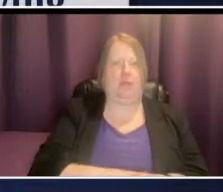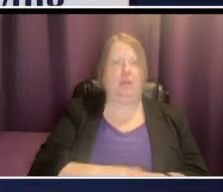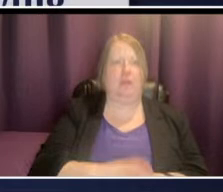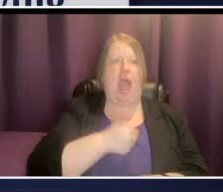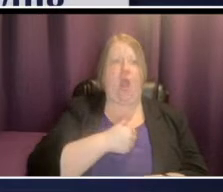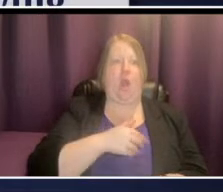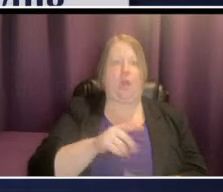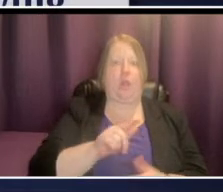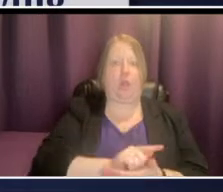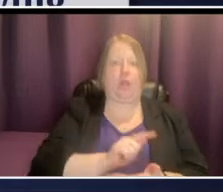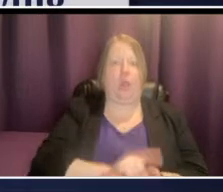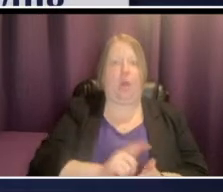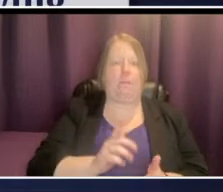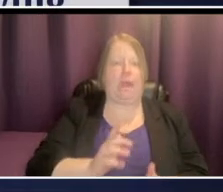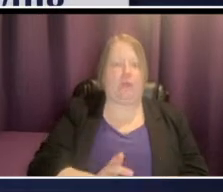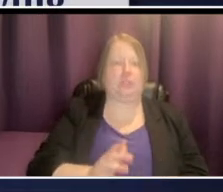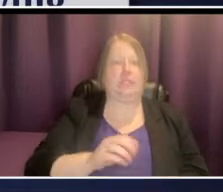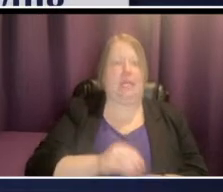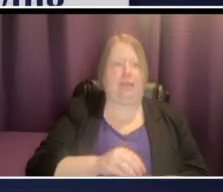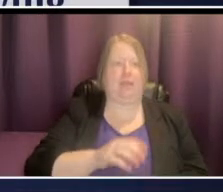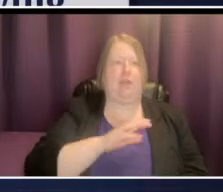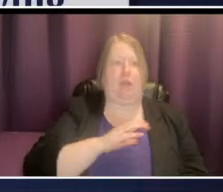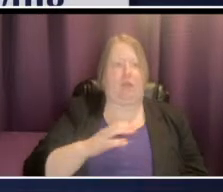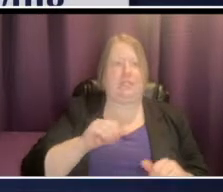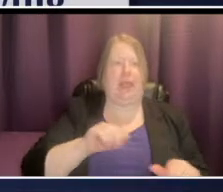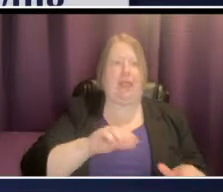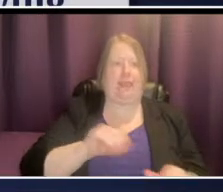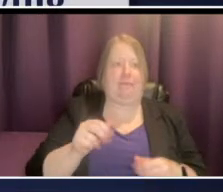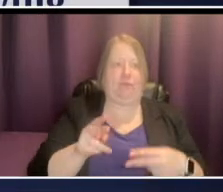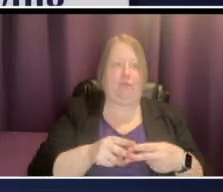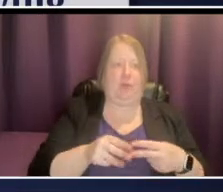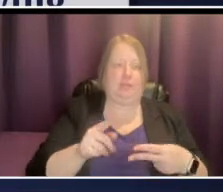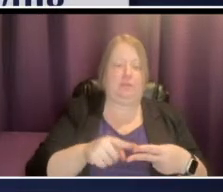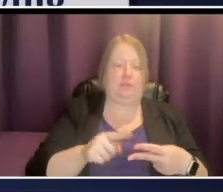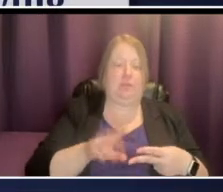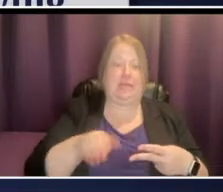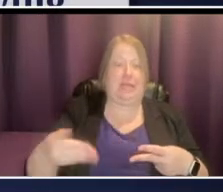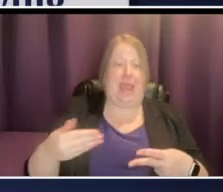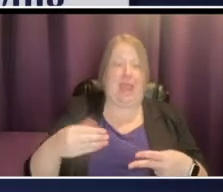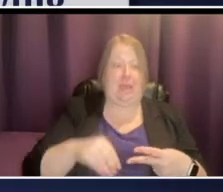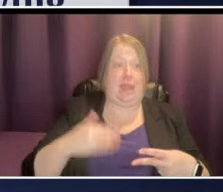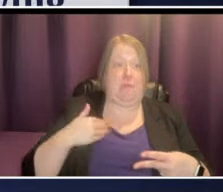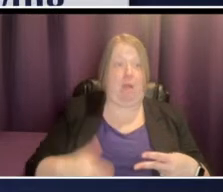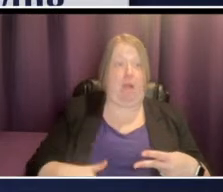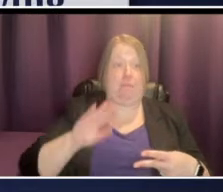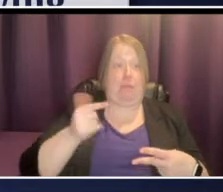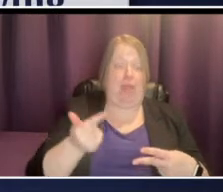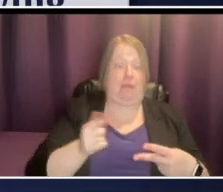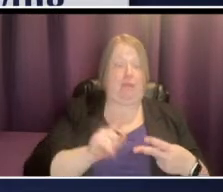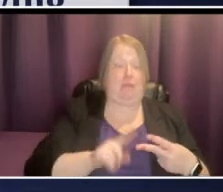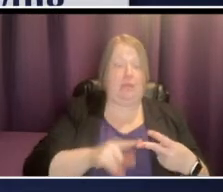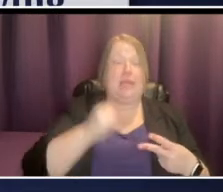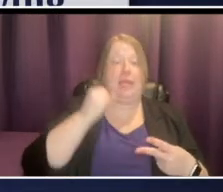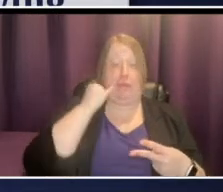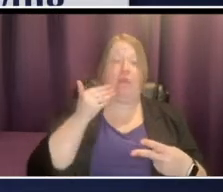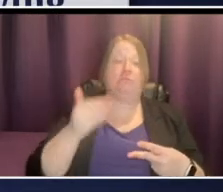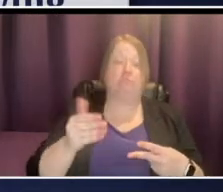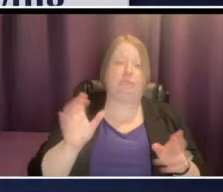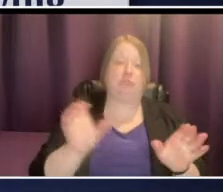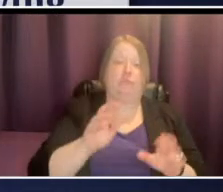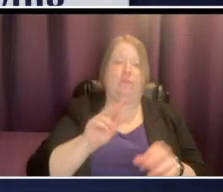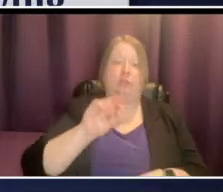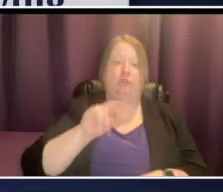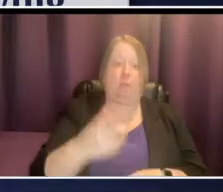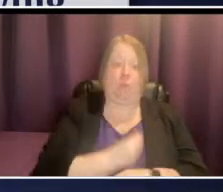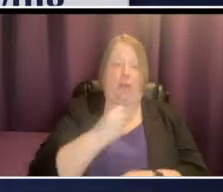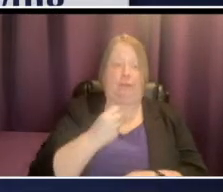ways. One, in a body bag. Two, after rightfully certifying Trump the winner." Mr.